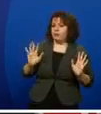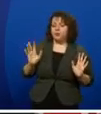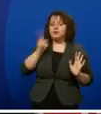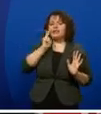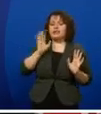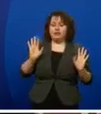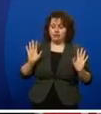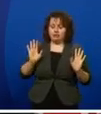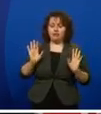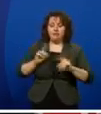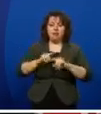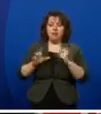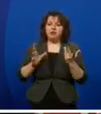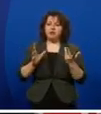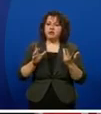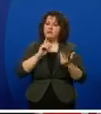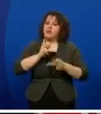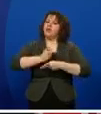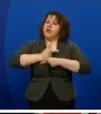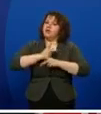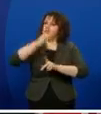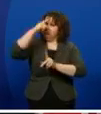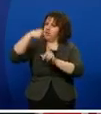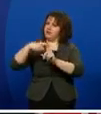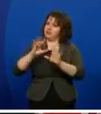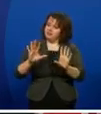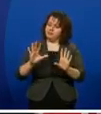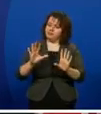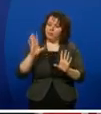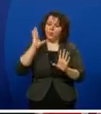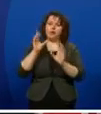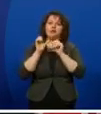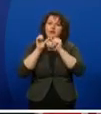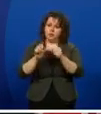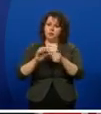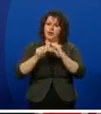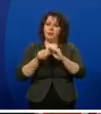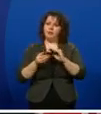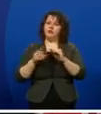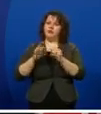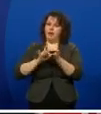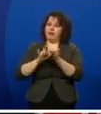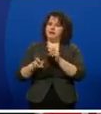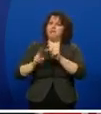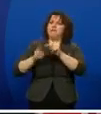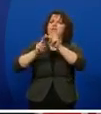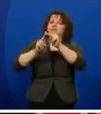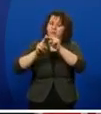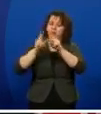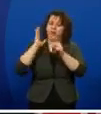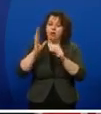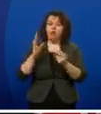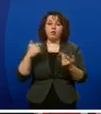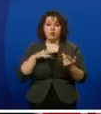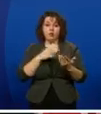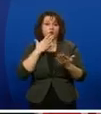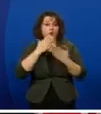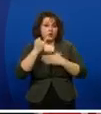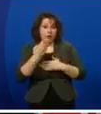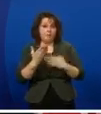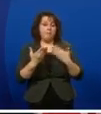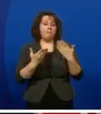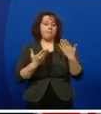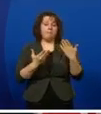But I'm very cautiously optimistic that we're going to continue to see these numbers go up. We're doing a good job of